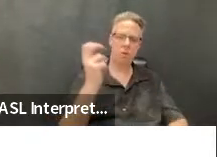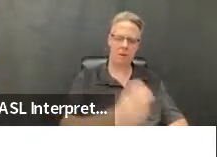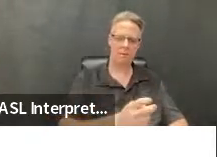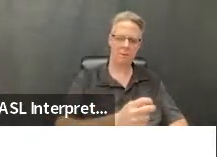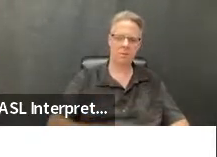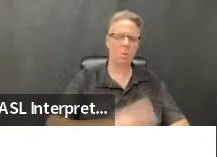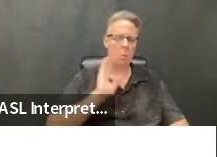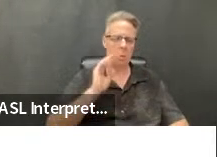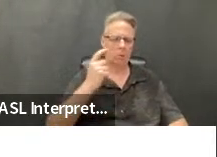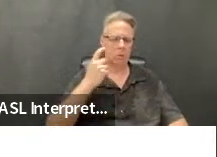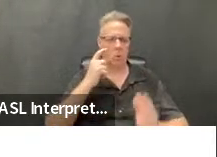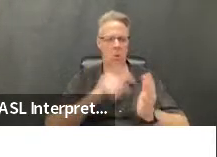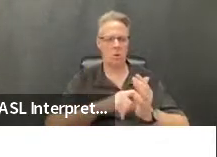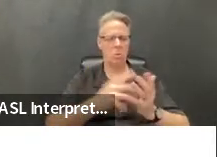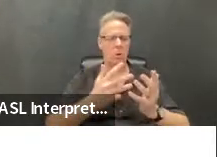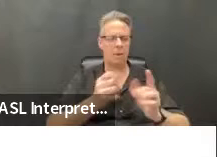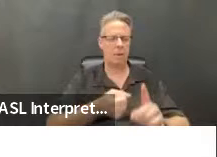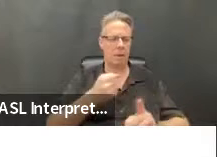at those options.